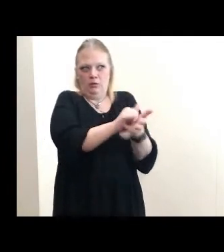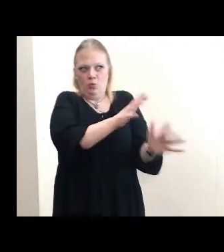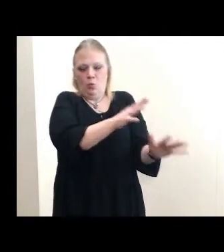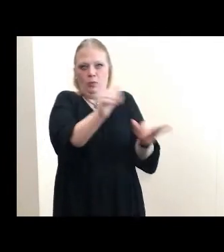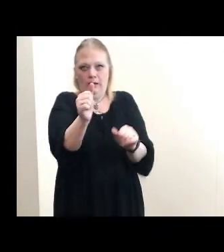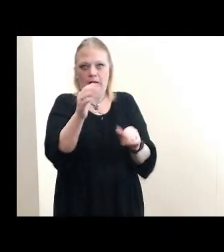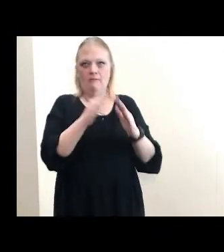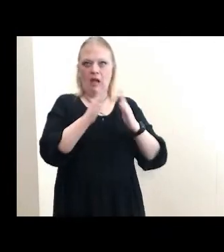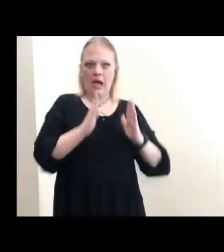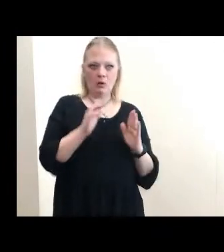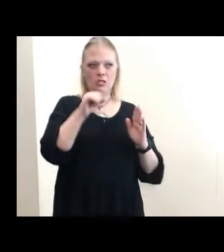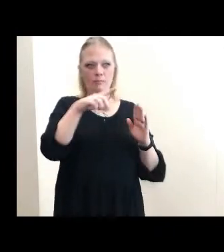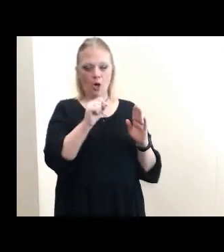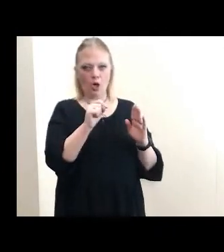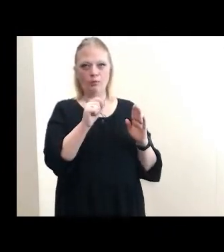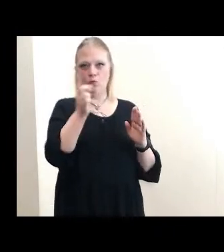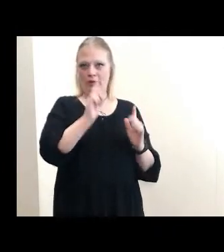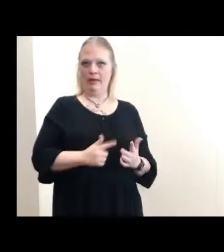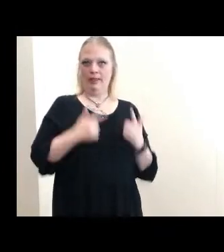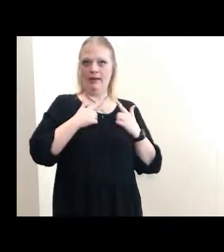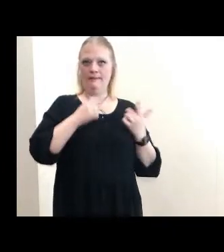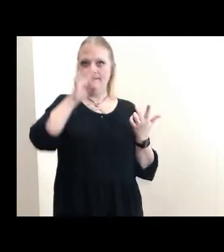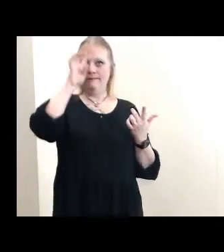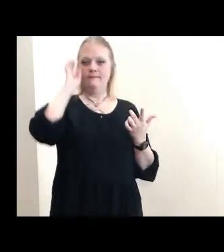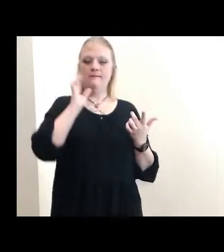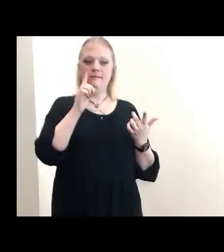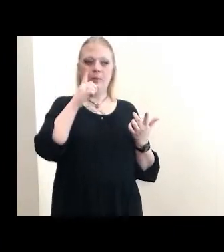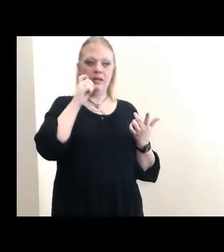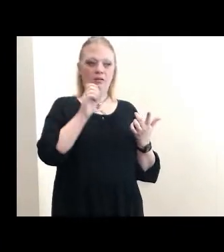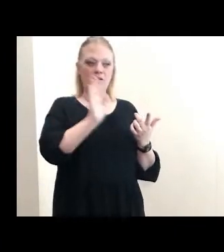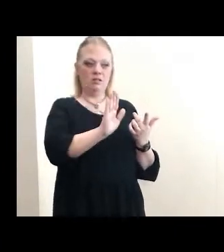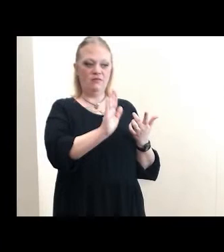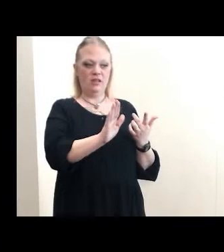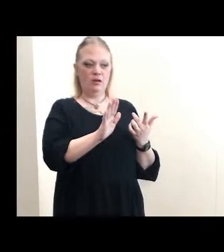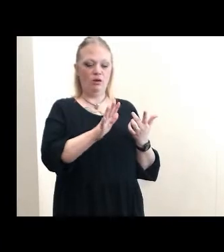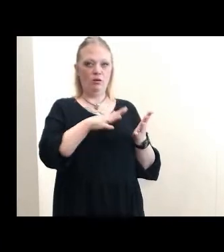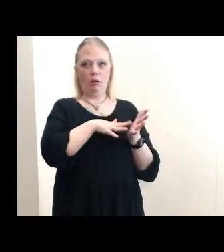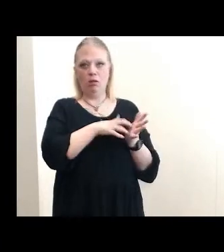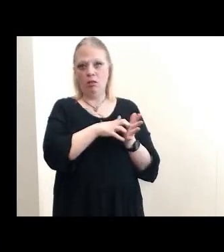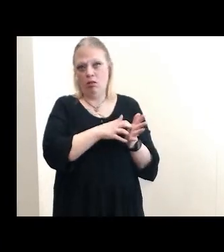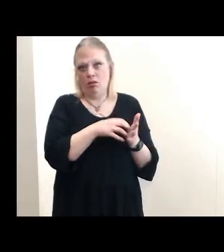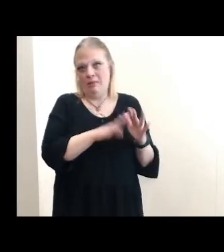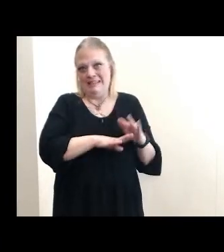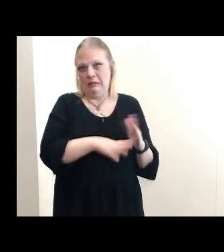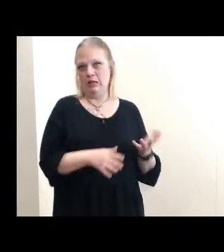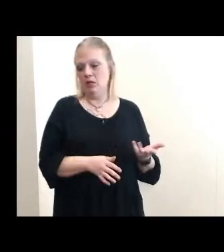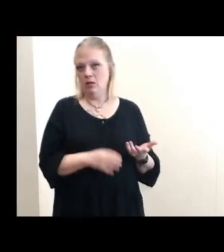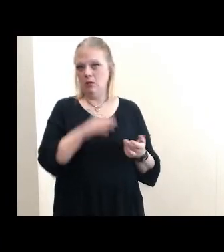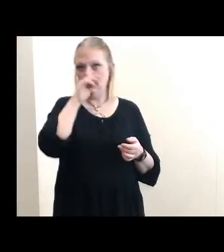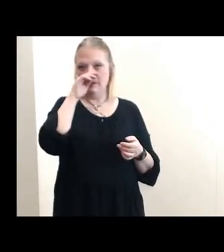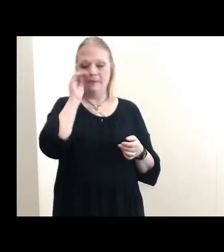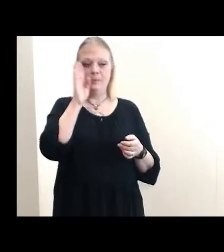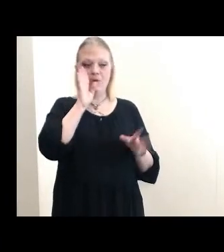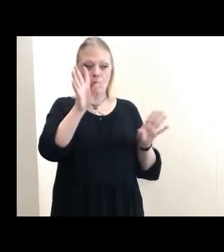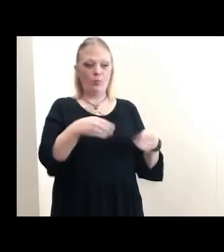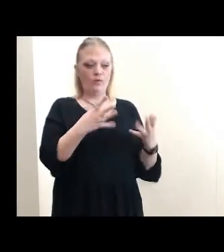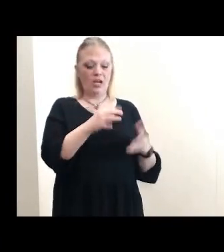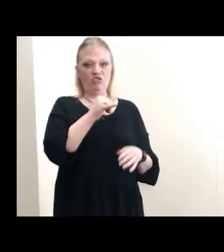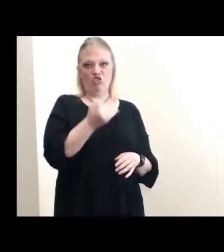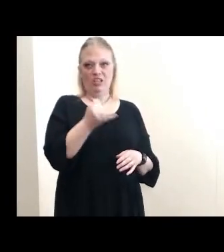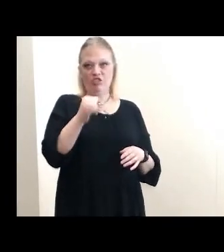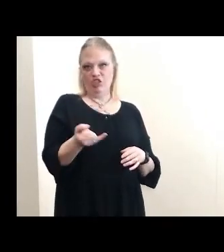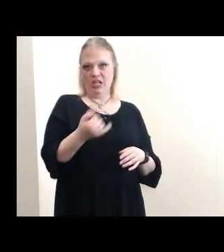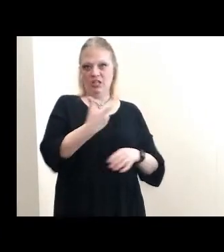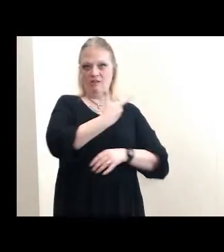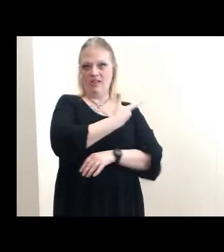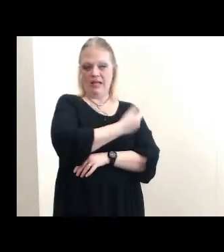their apartment, their place of living because of their frailties, basically. So we will be providing the Johnson &